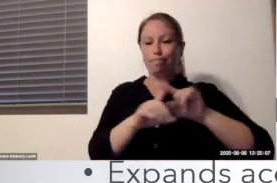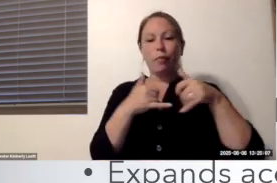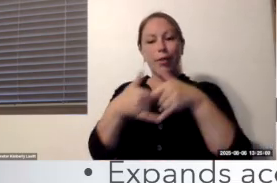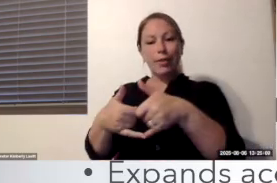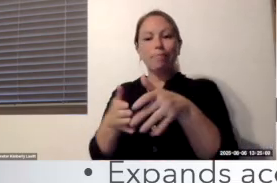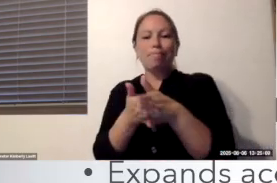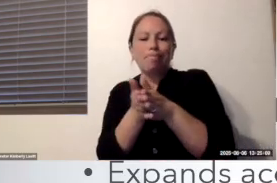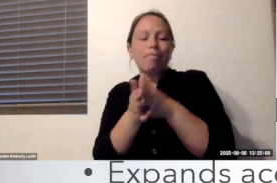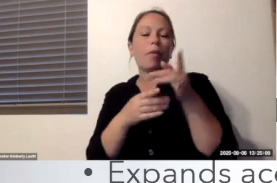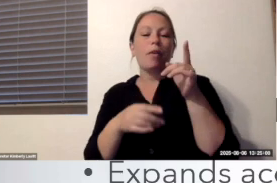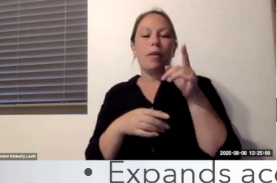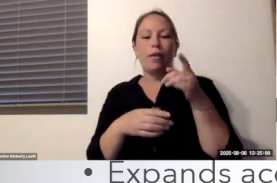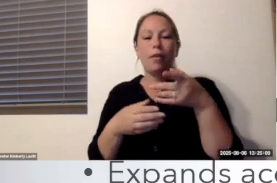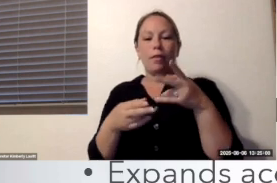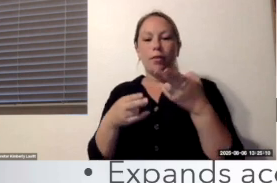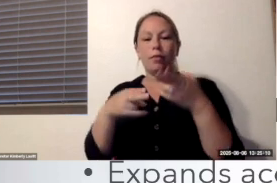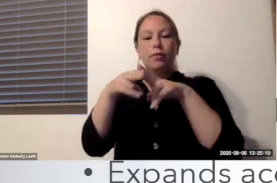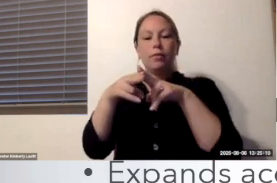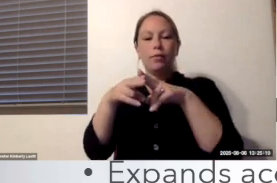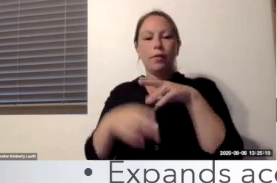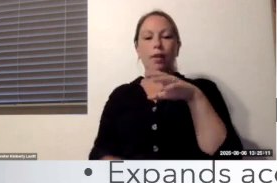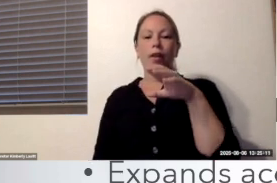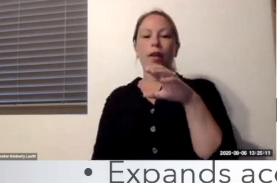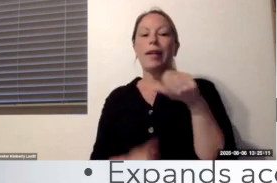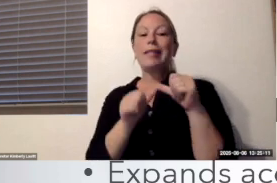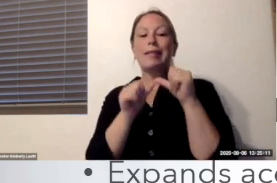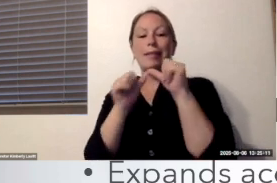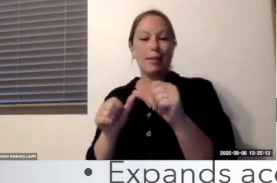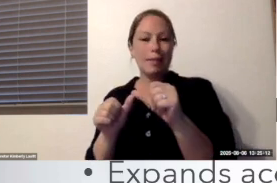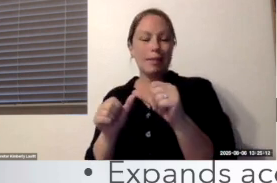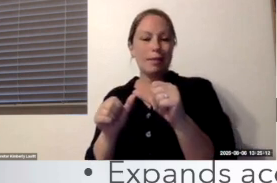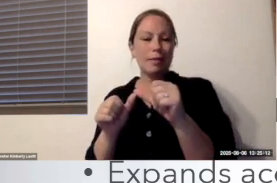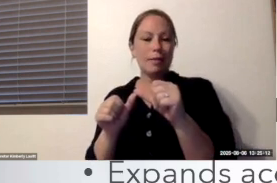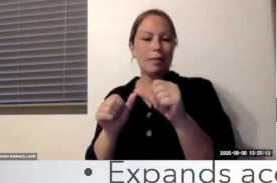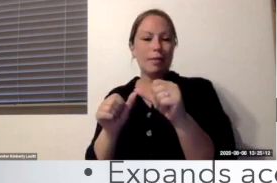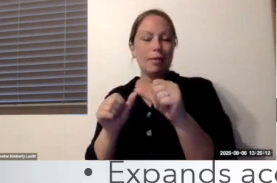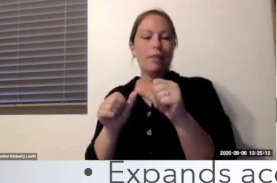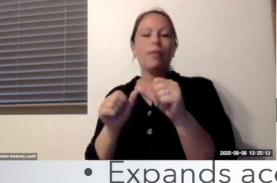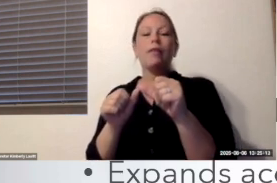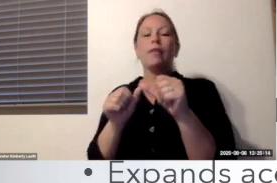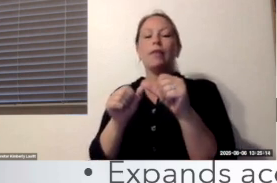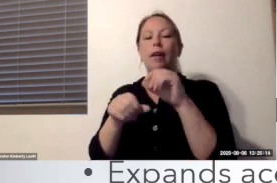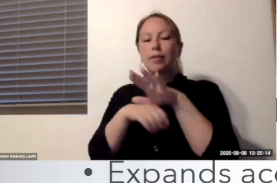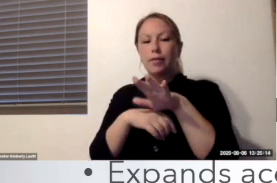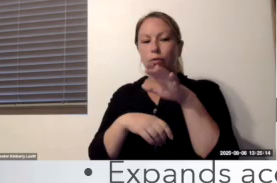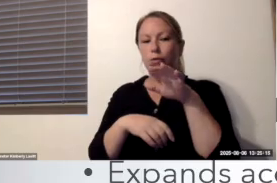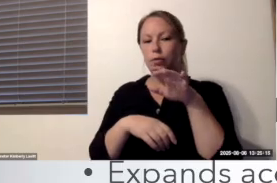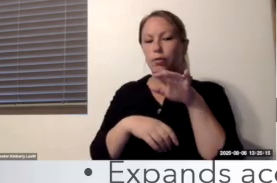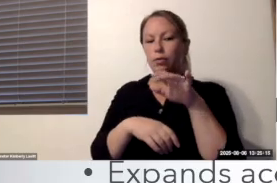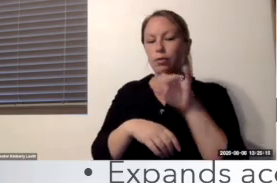the needs-based model, which enables consistent and continuous access to incentives regardless of geography.